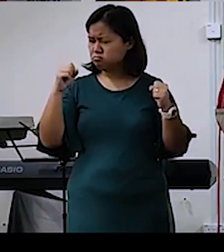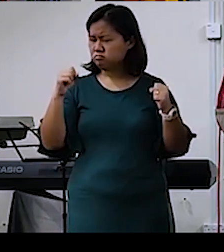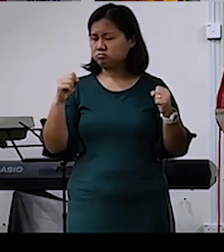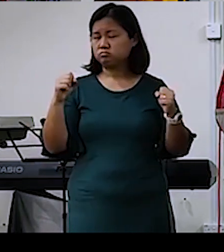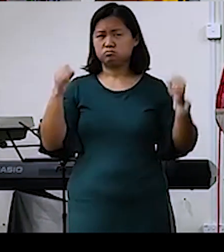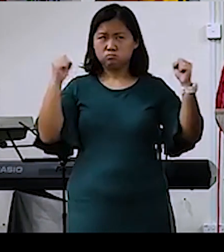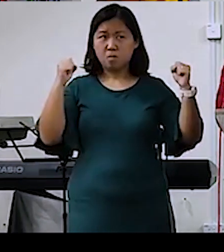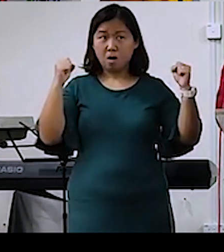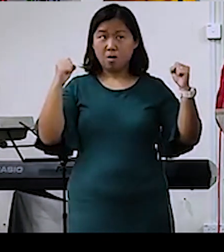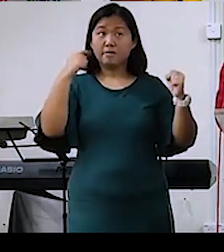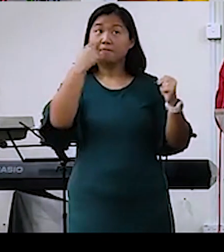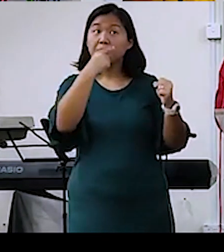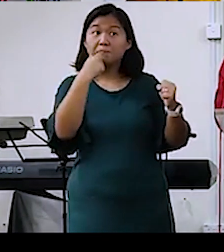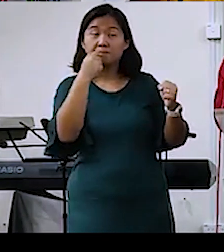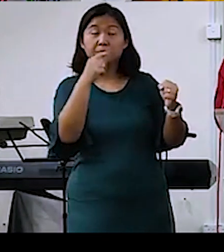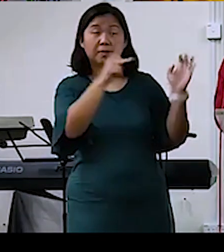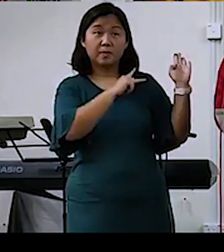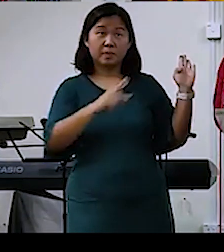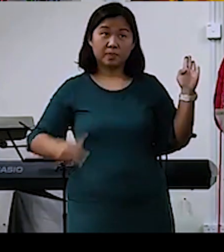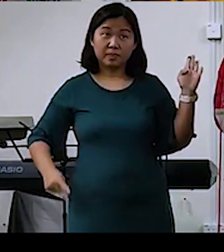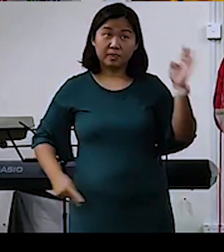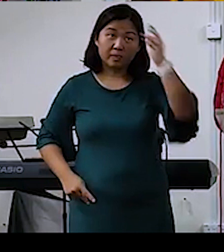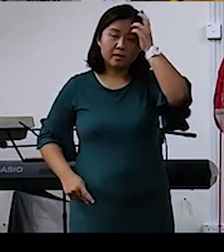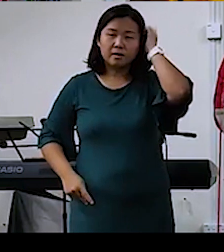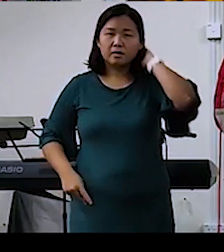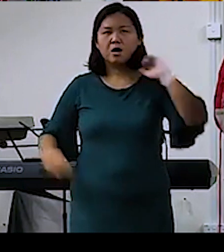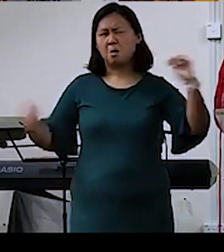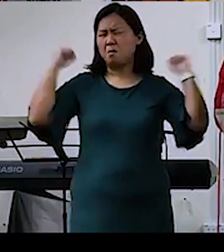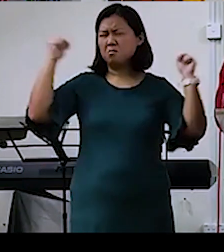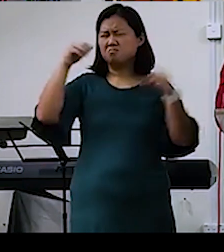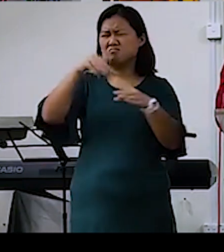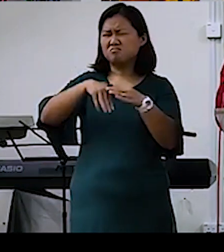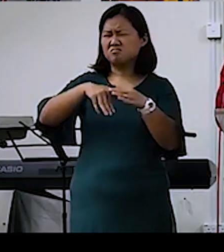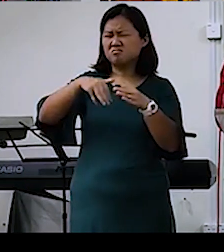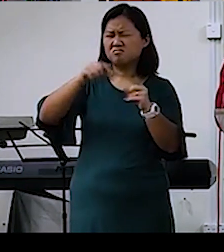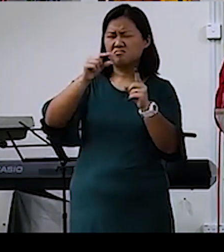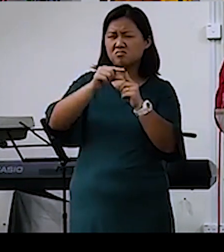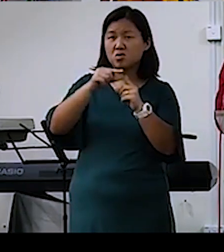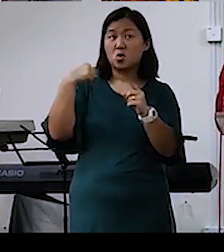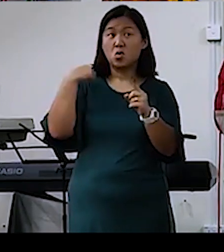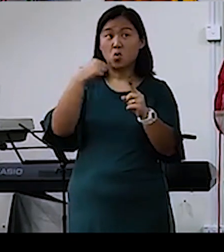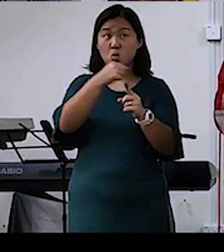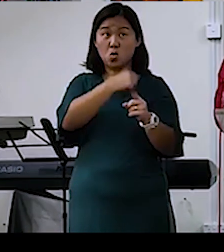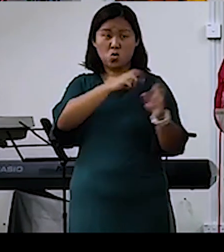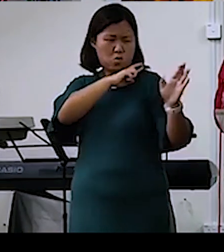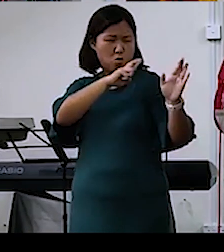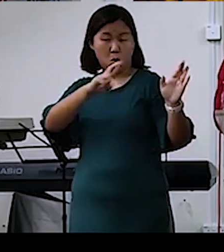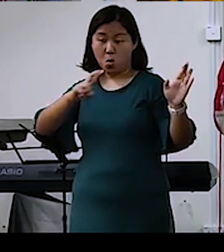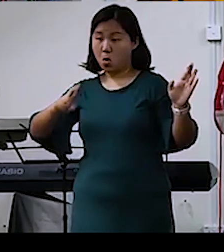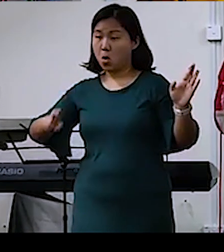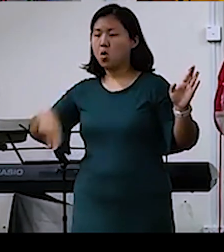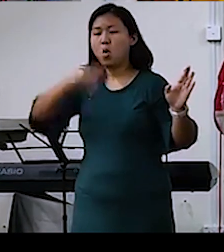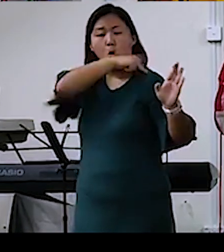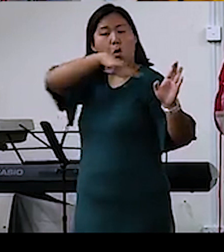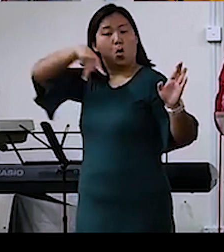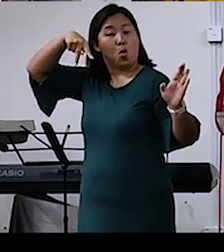king. And as children of God, the Bible clearly tells us that we are a royal priesthood. It means you are